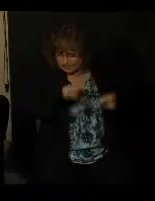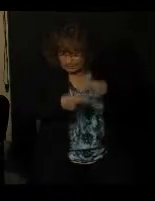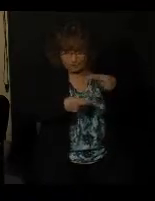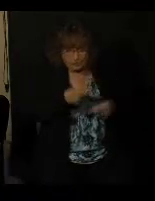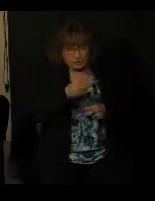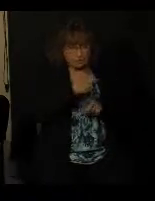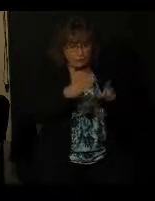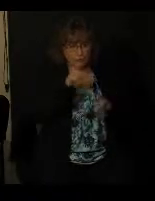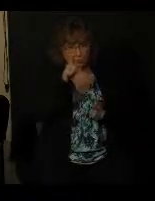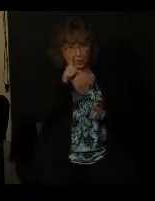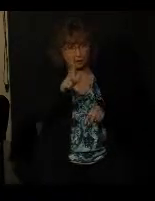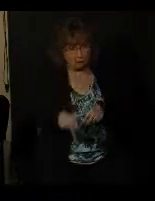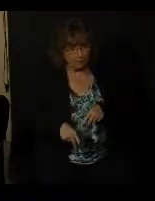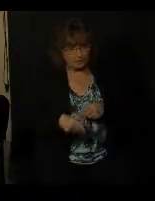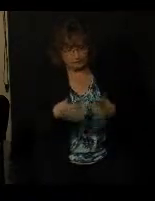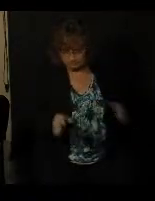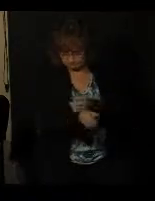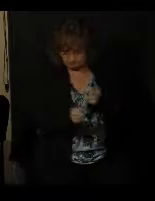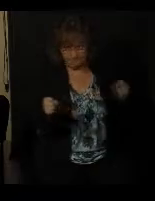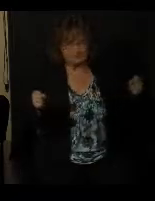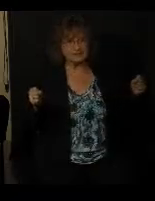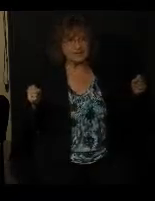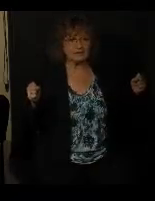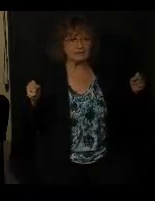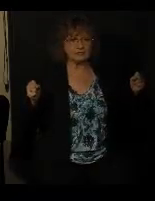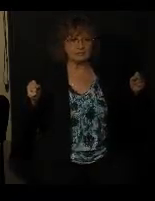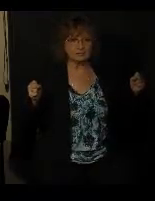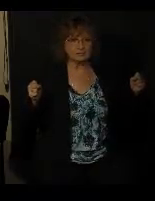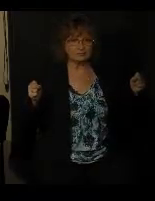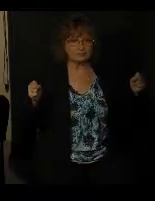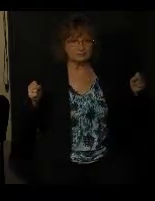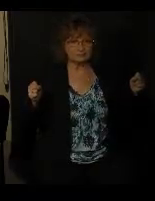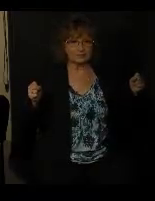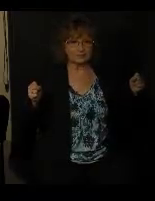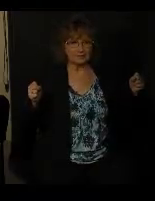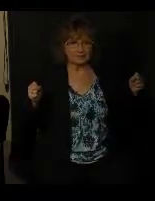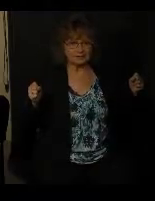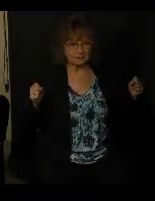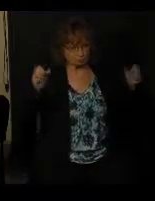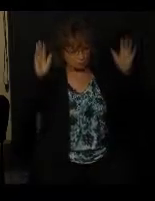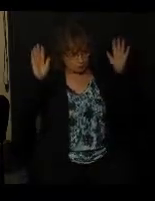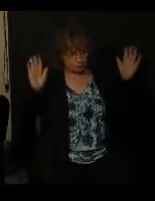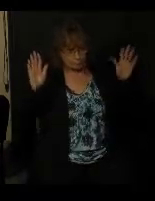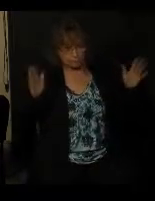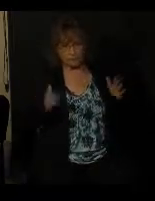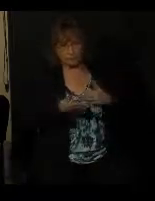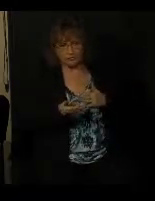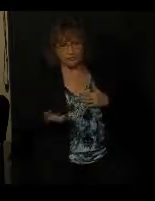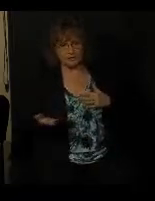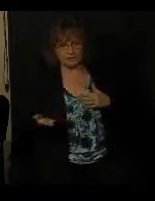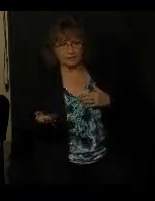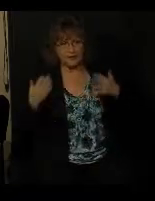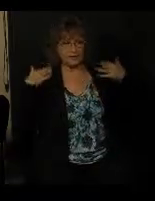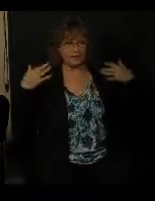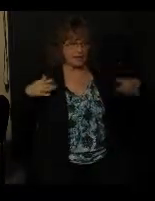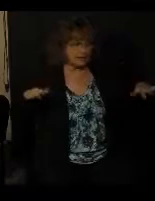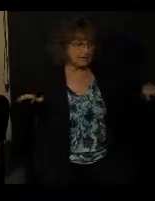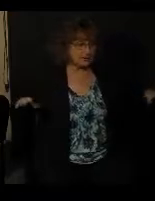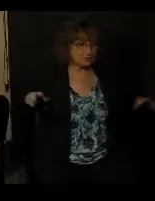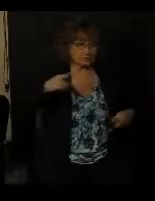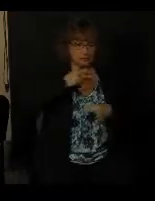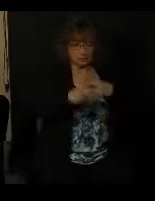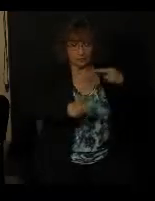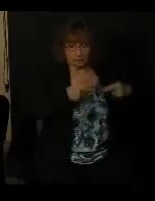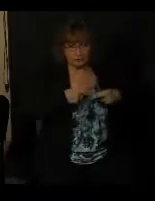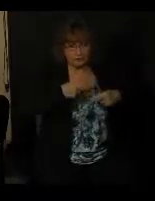Church, after tonight, I kid you not, I want you to go home. And this is not about Brett. Brett was